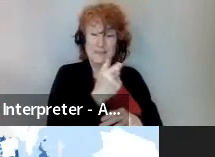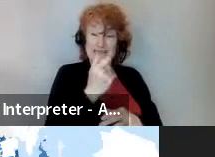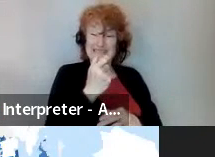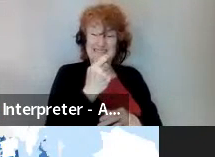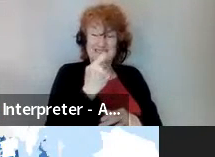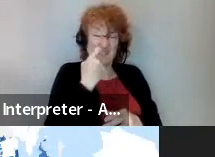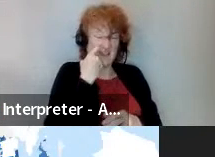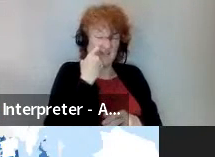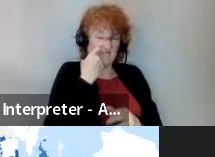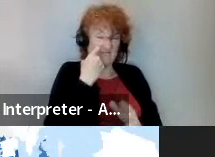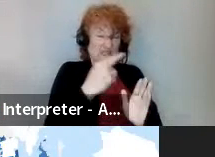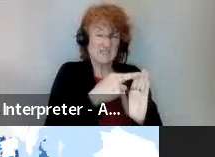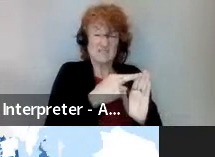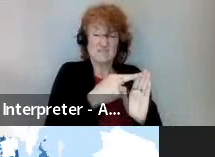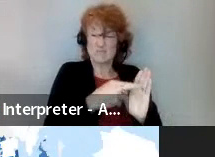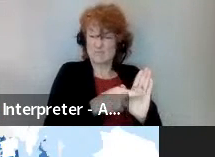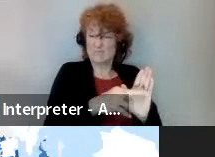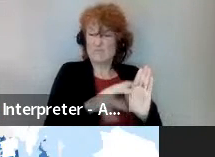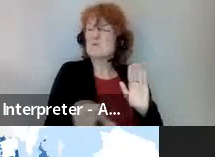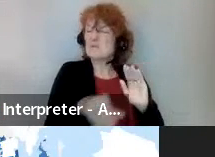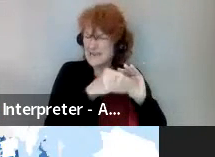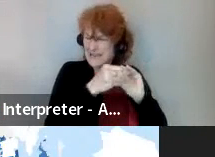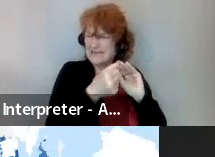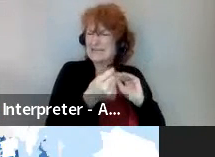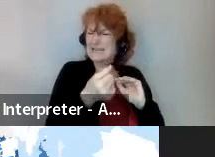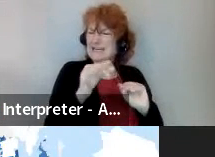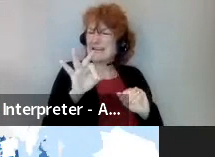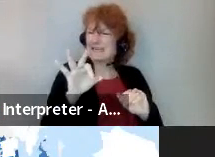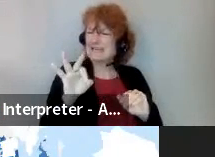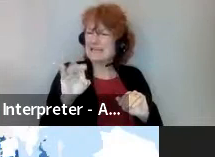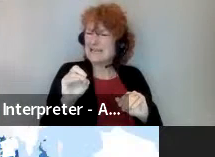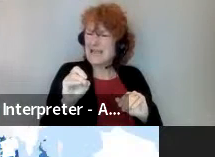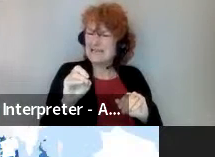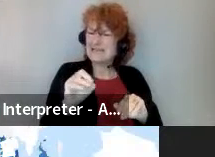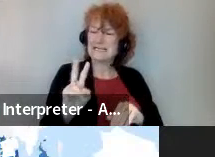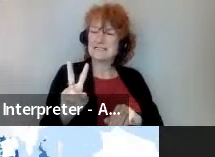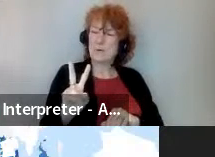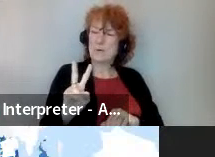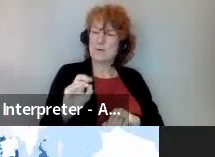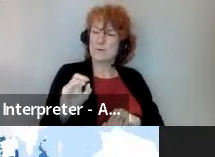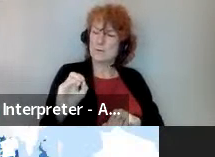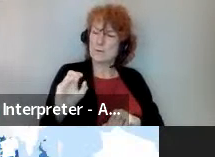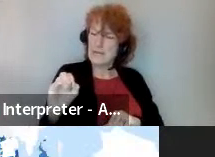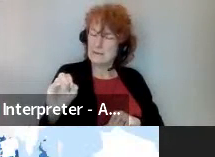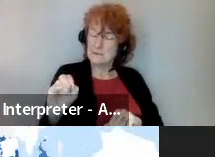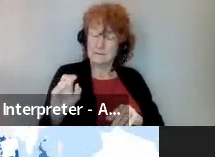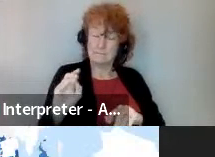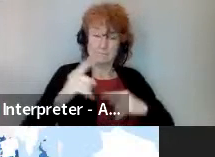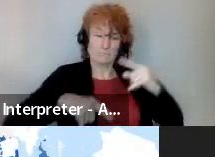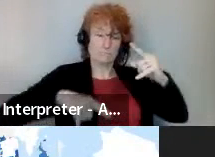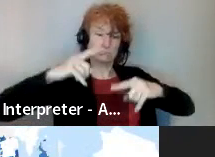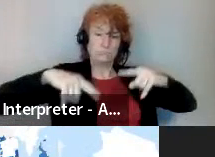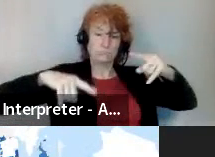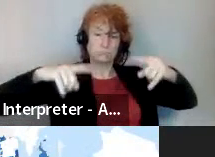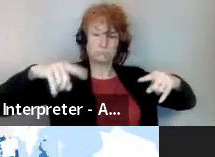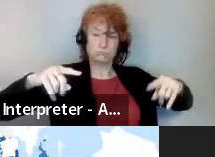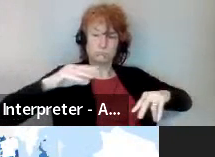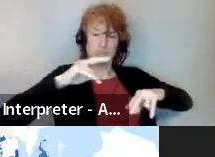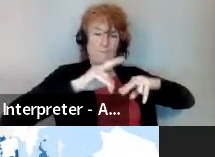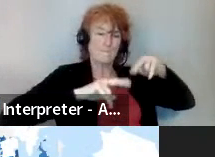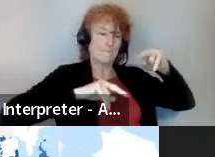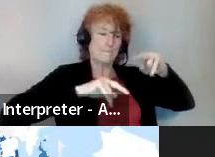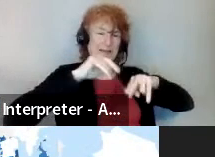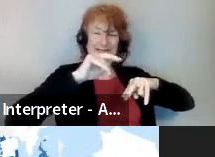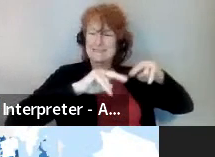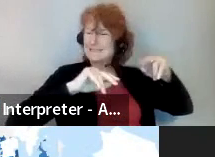with most being added in the 1990s and the early 2000s, the wide array of old buildings in our low-density areas overwhelmingly don't match our narrowly